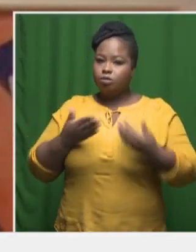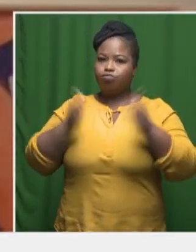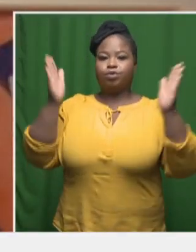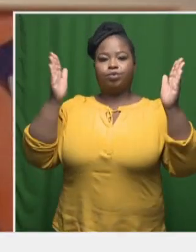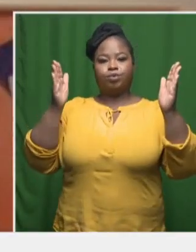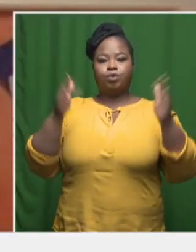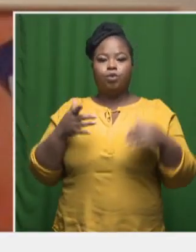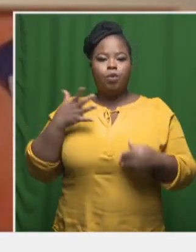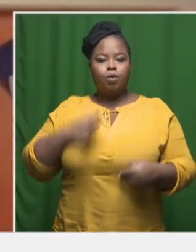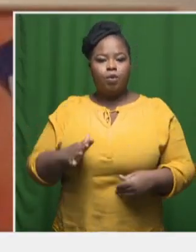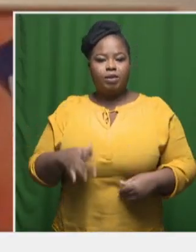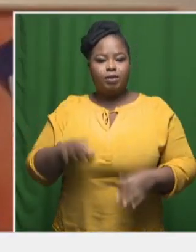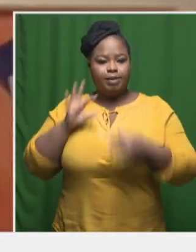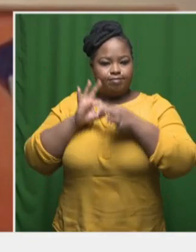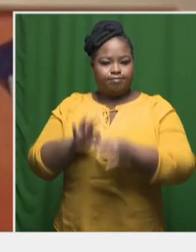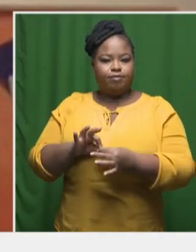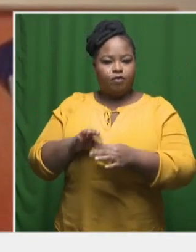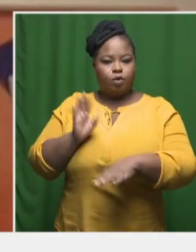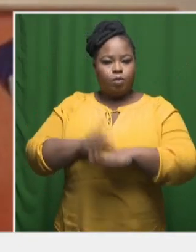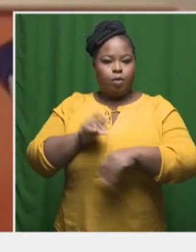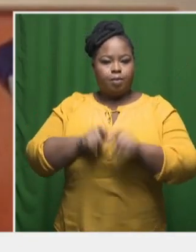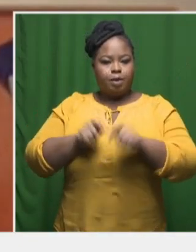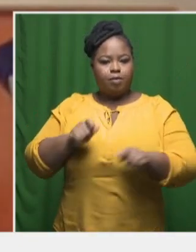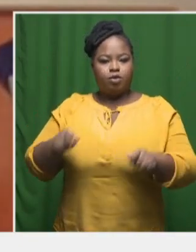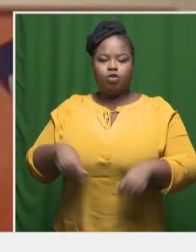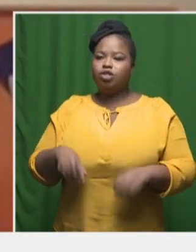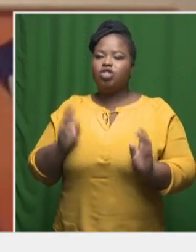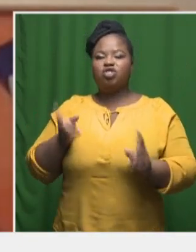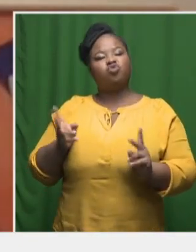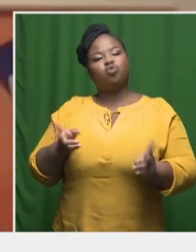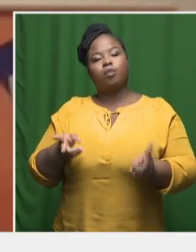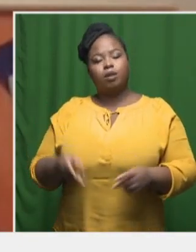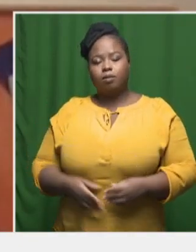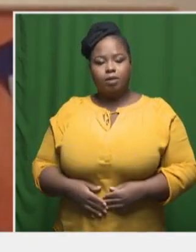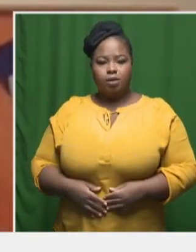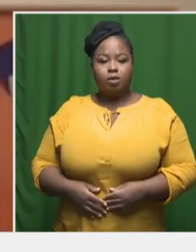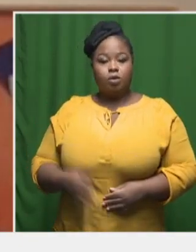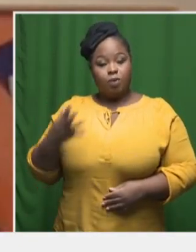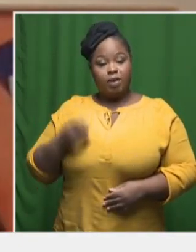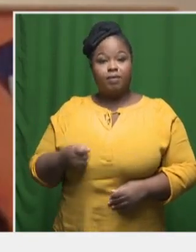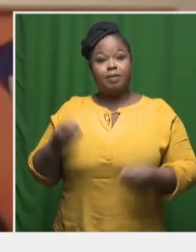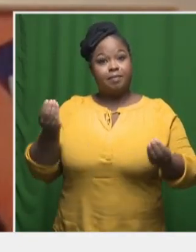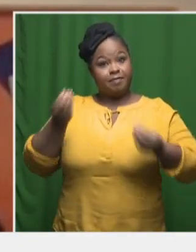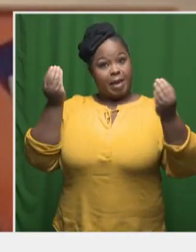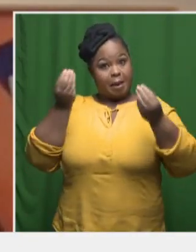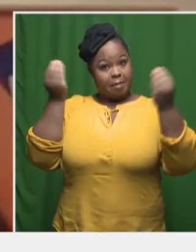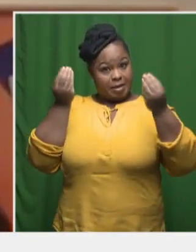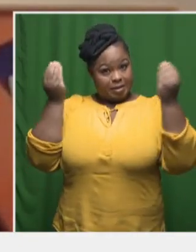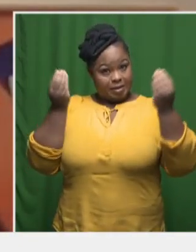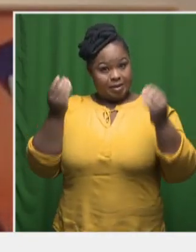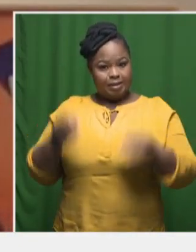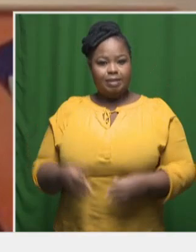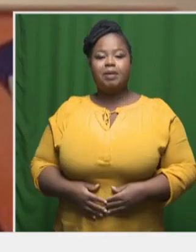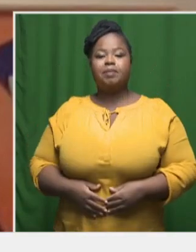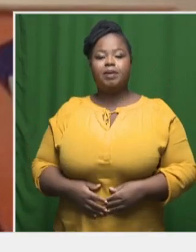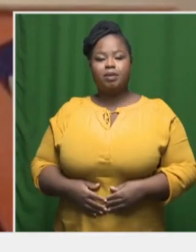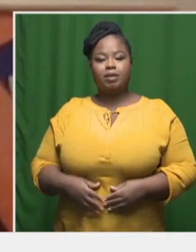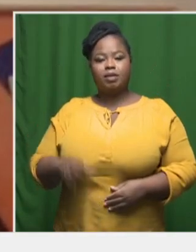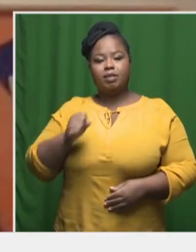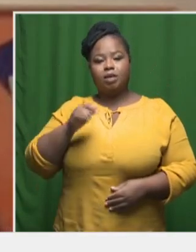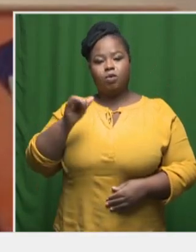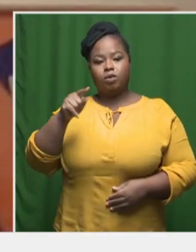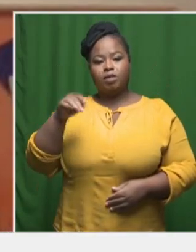We want Decorex to be relevant to a lot more people than just the usual suspects. We do have some big names, so that's not to say, we have Cyota, Arc, we